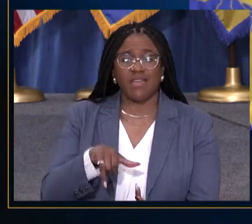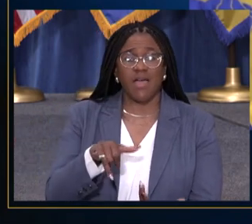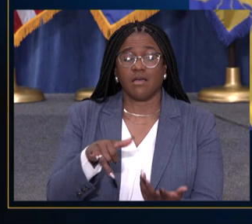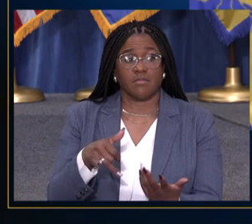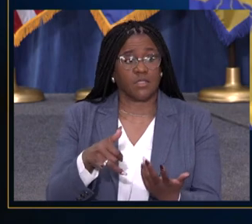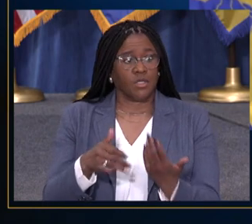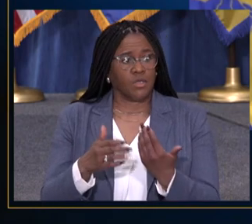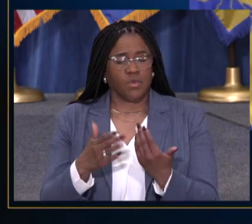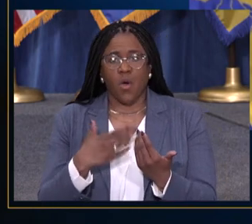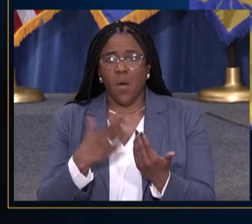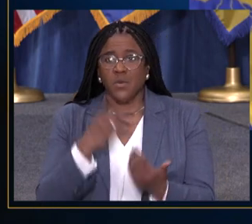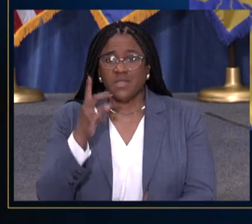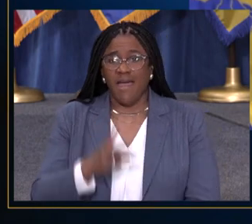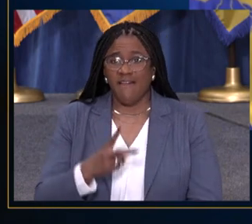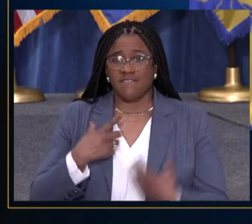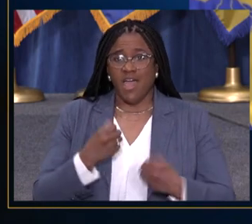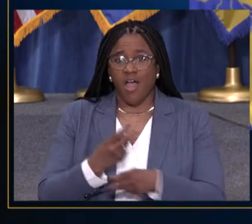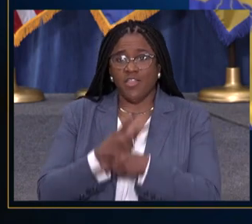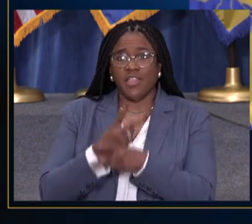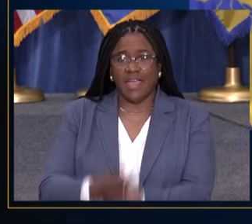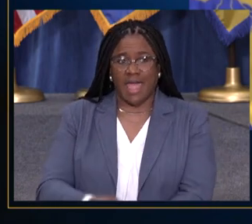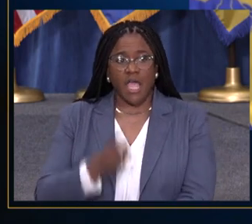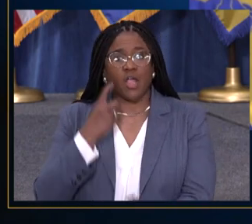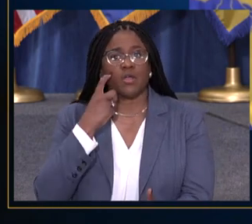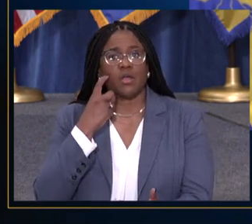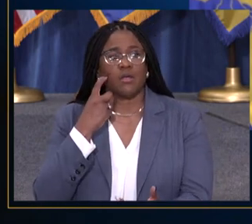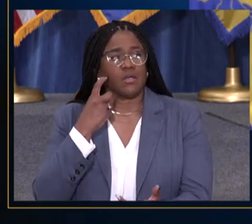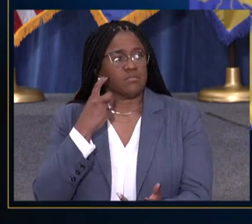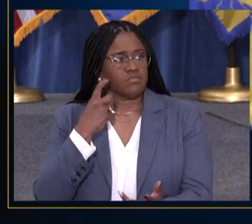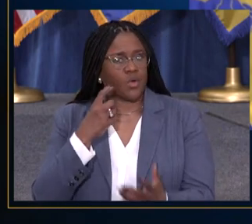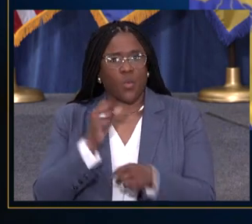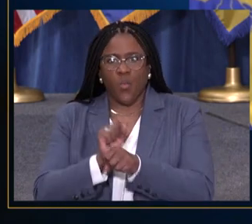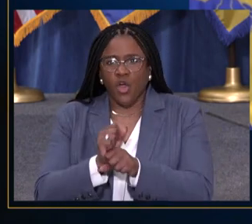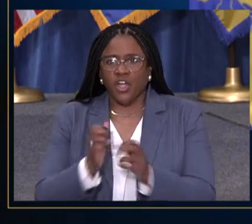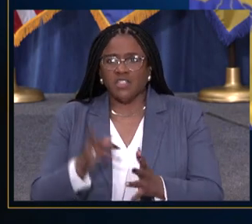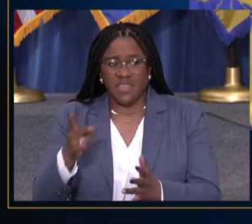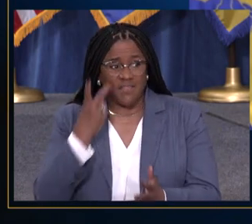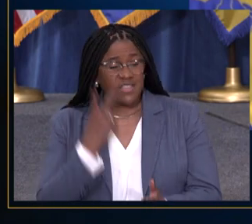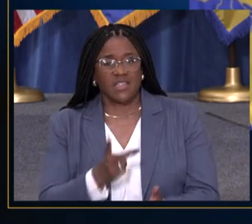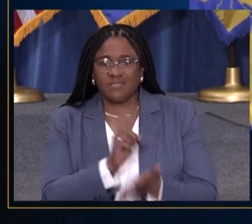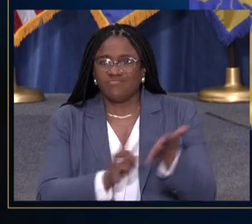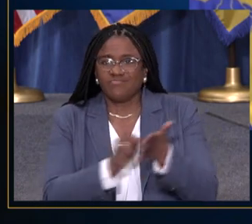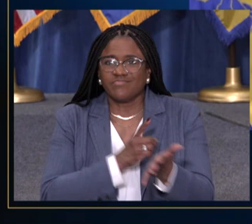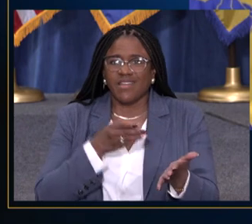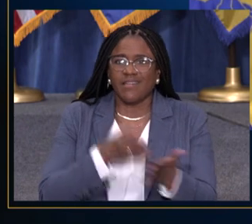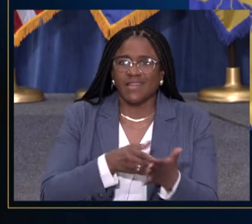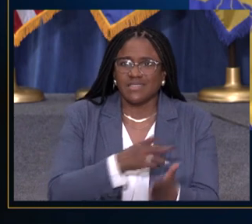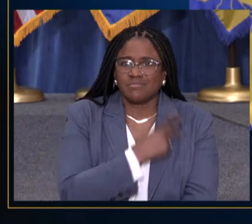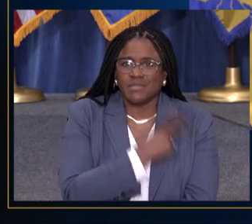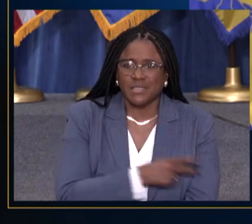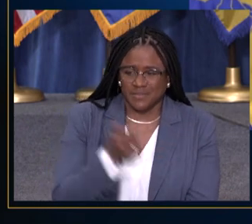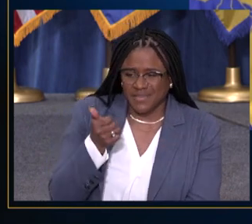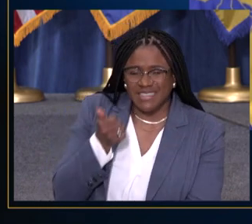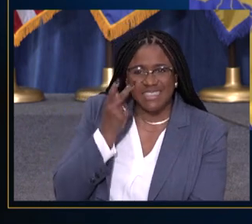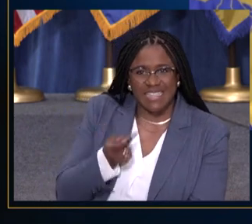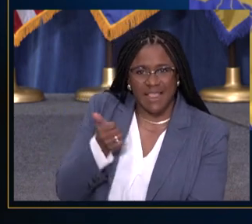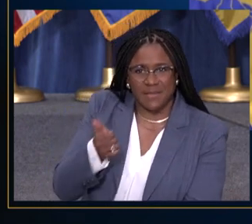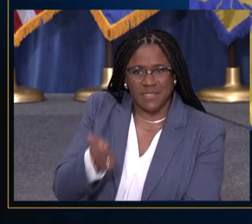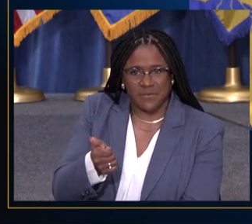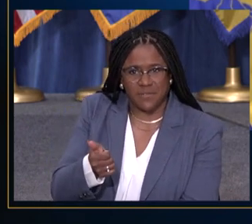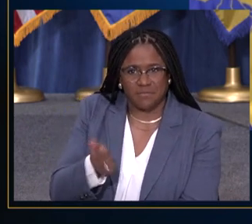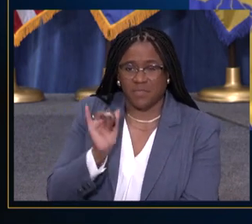of healthcare workers have witnessed racial disparities against patients. You know, this is